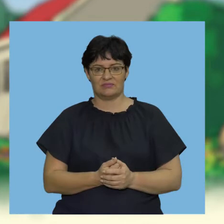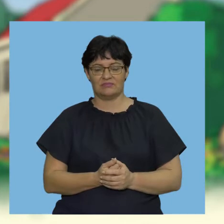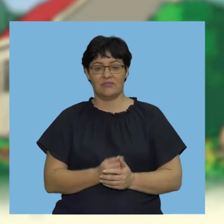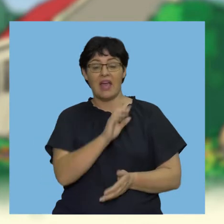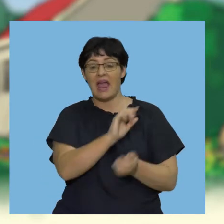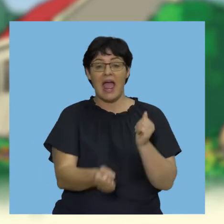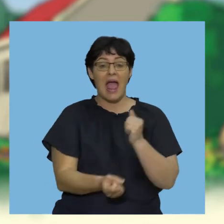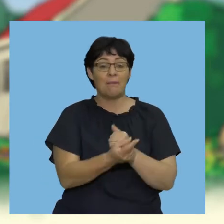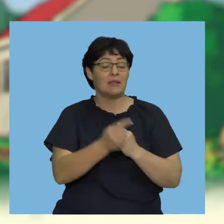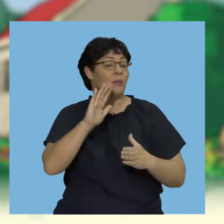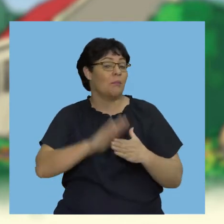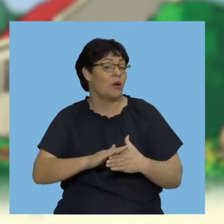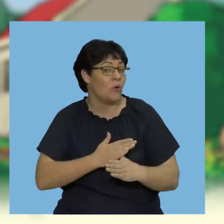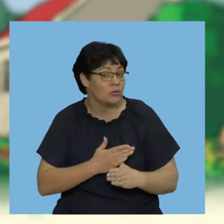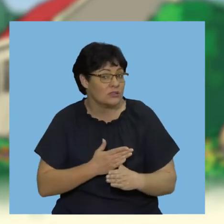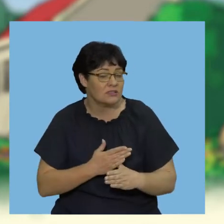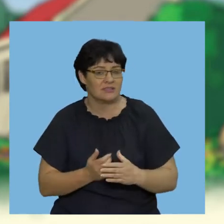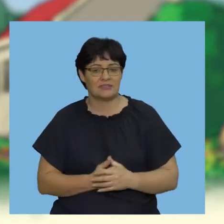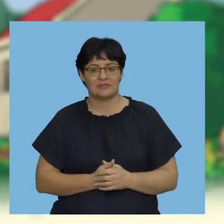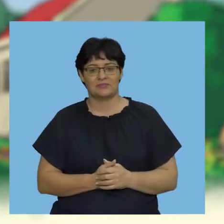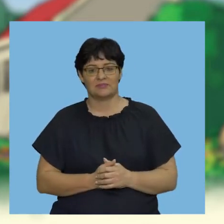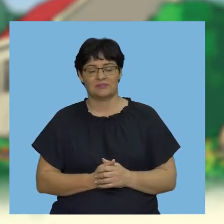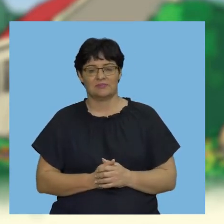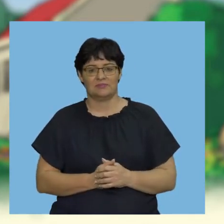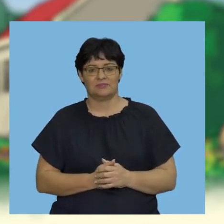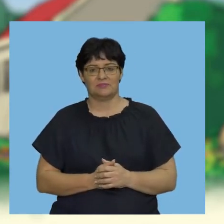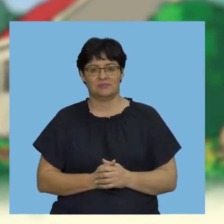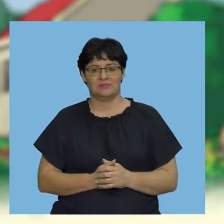It happened because.